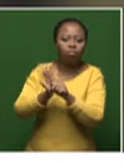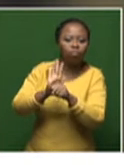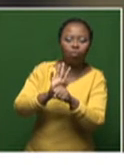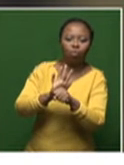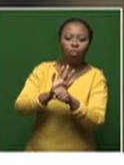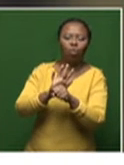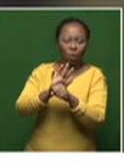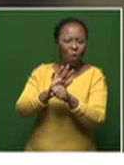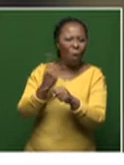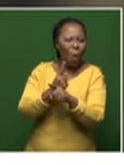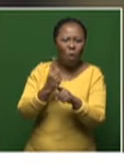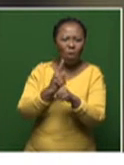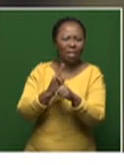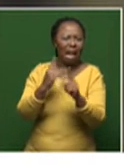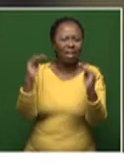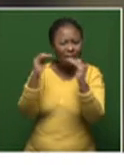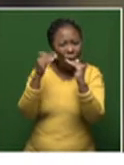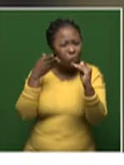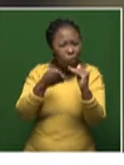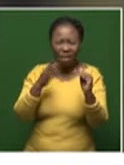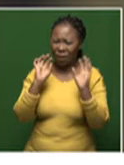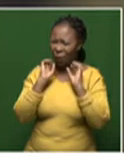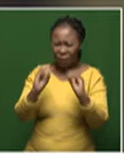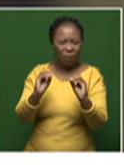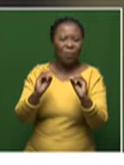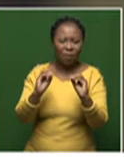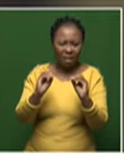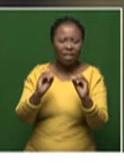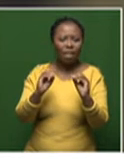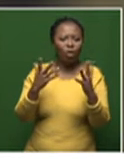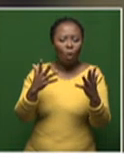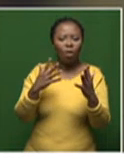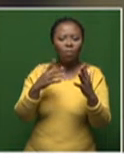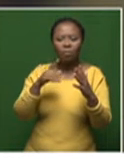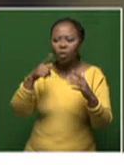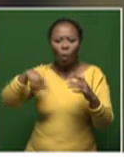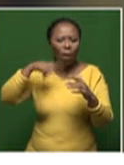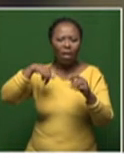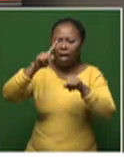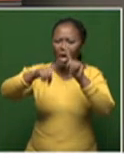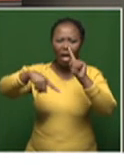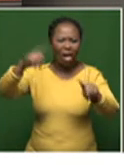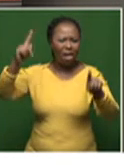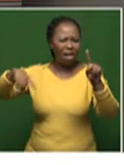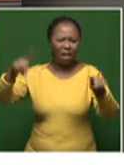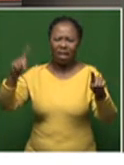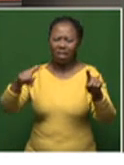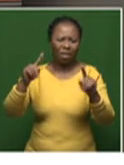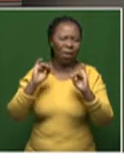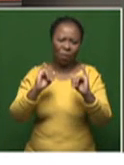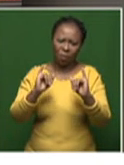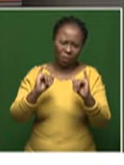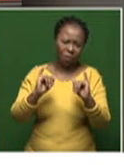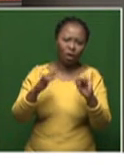well, more, that have to experience a different existence to others. And so the work